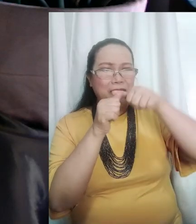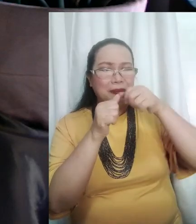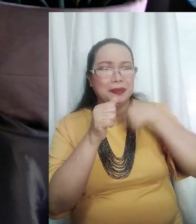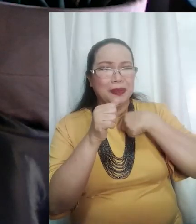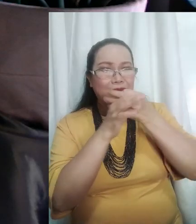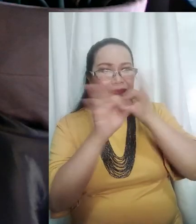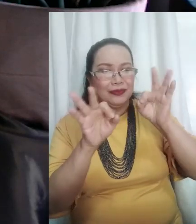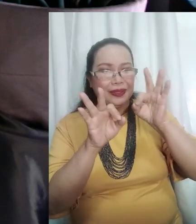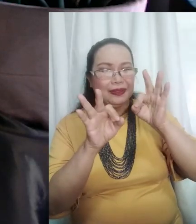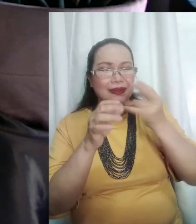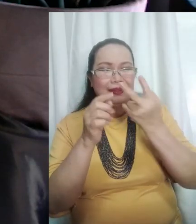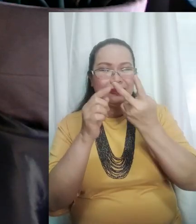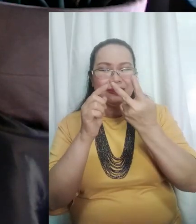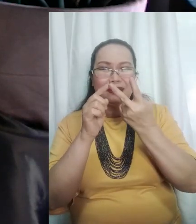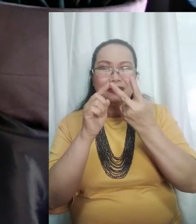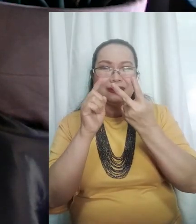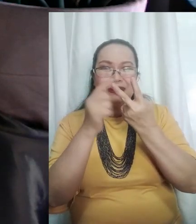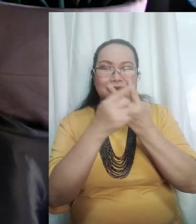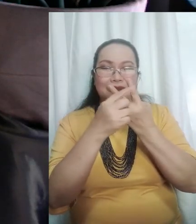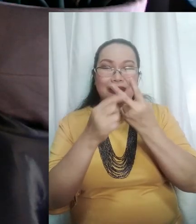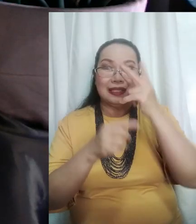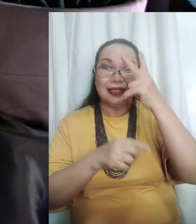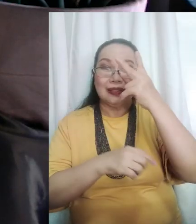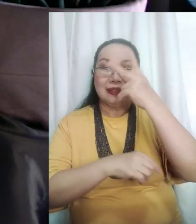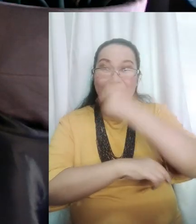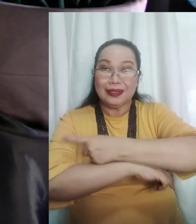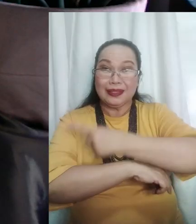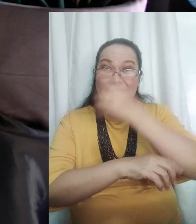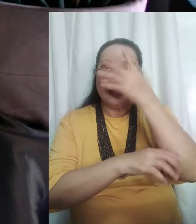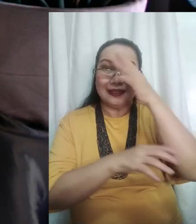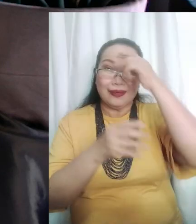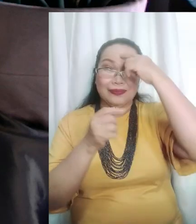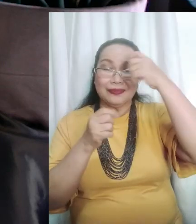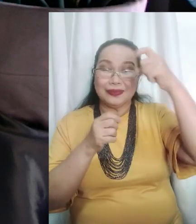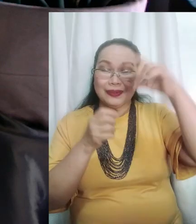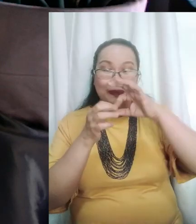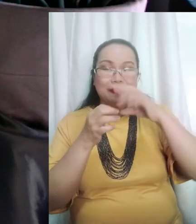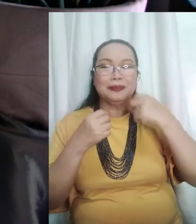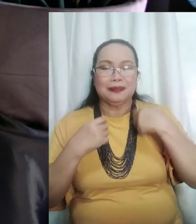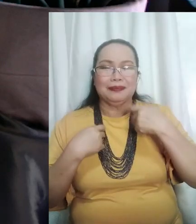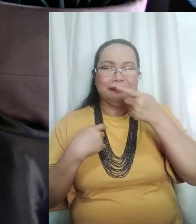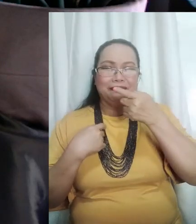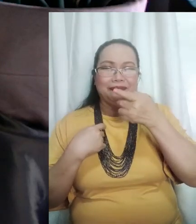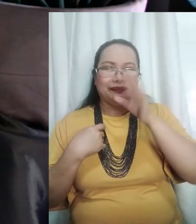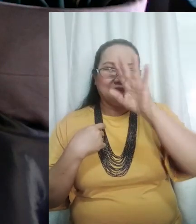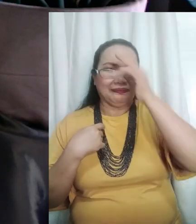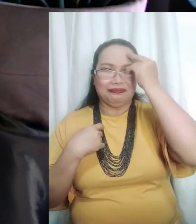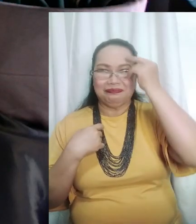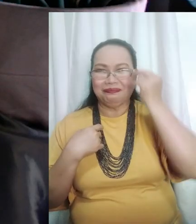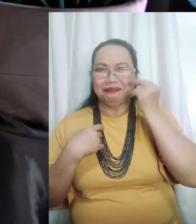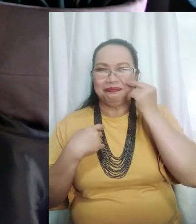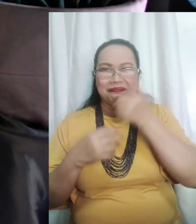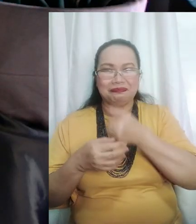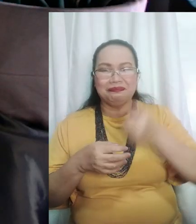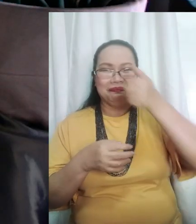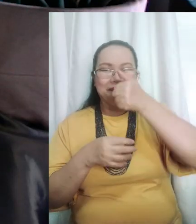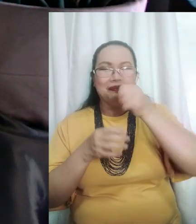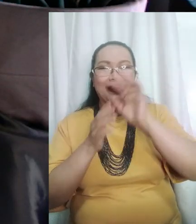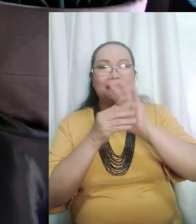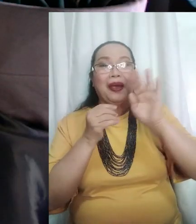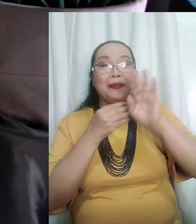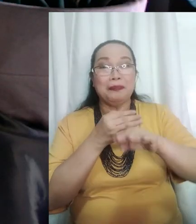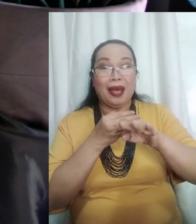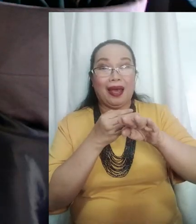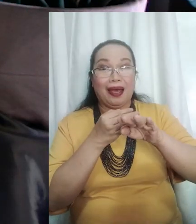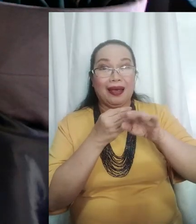three branches are 3 days. Within 3 days, Pharaoh will lift up your head and restore you to position, and you will